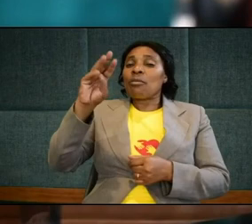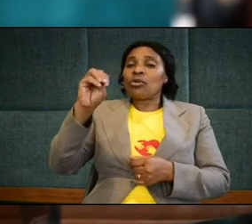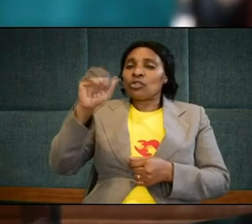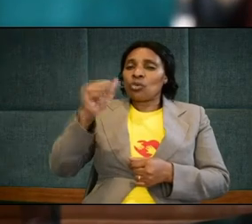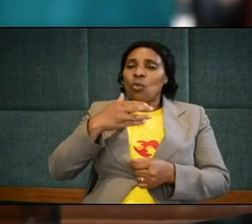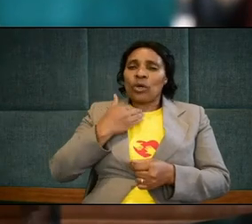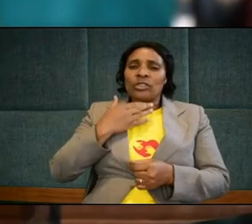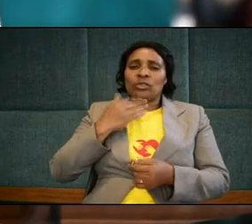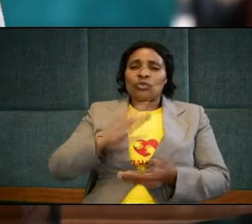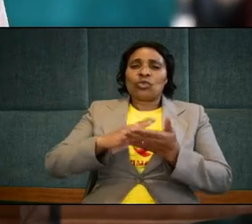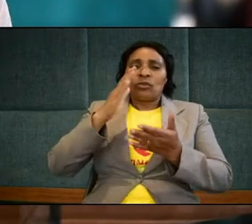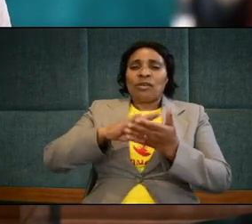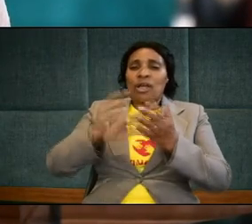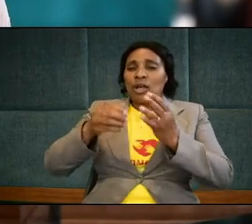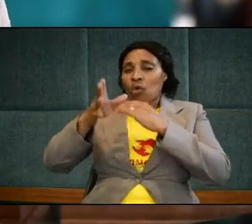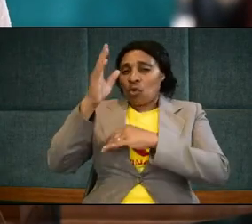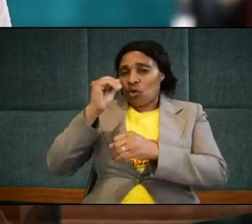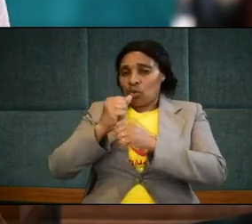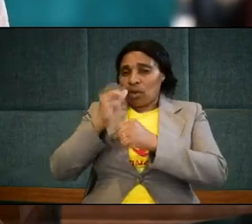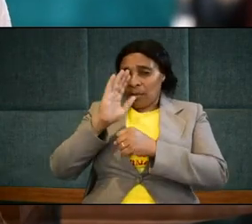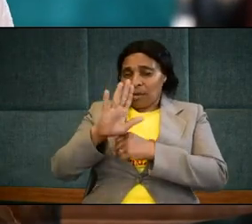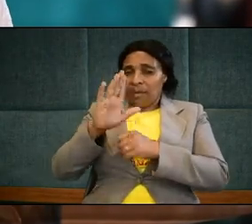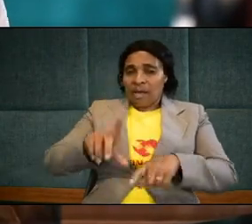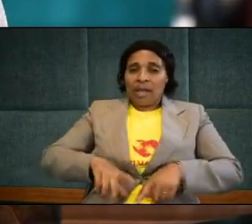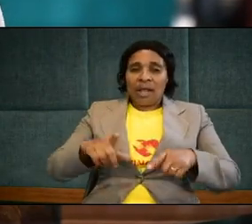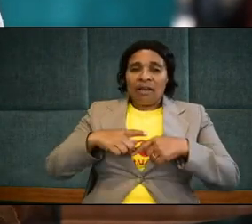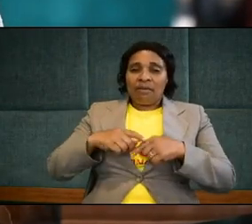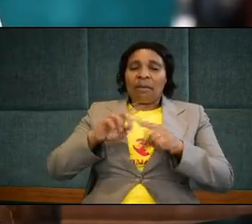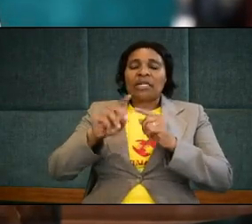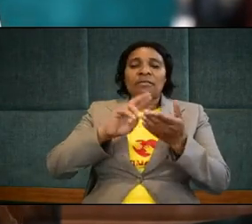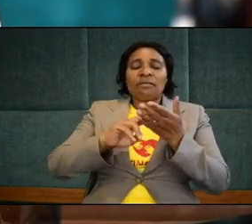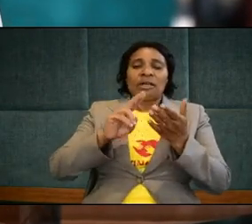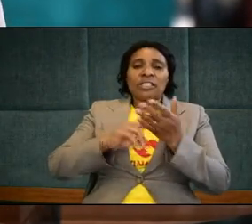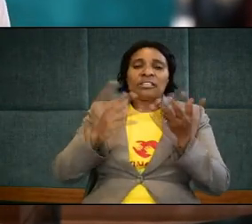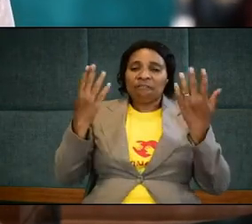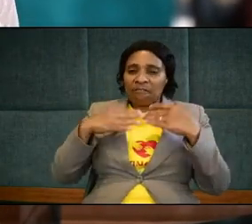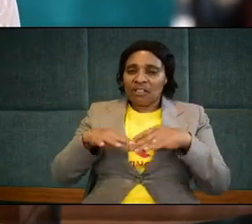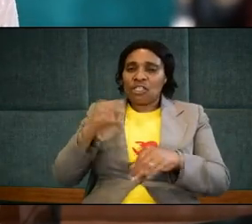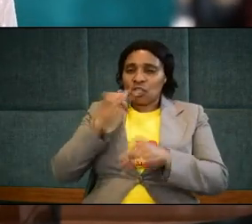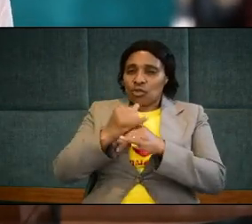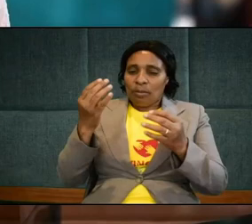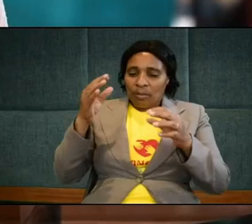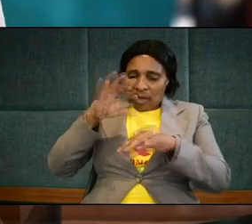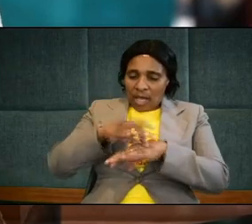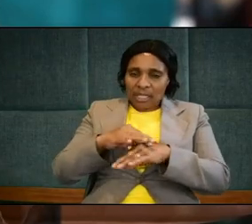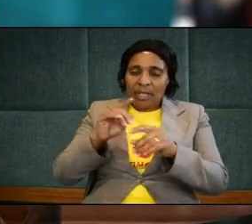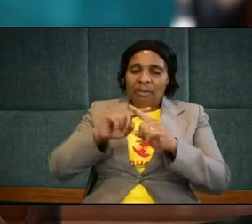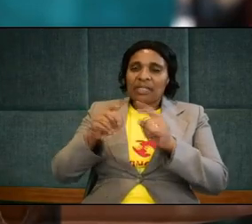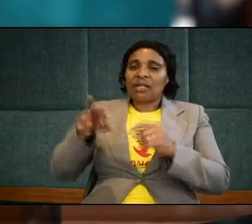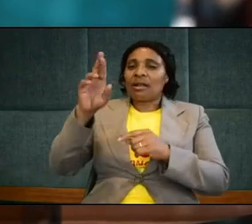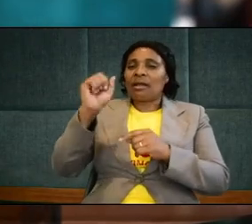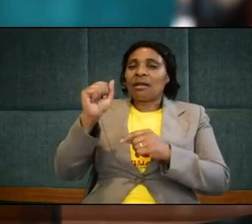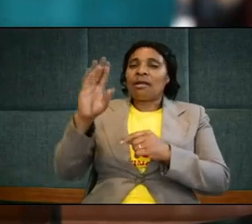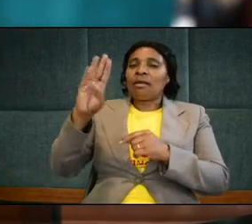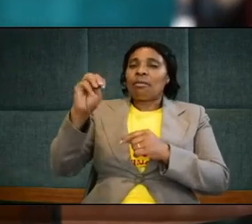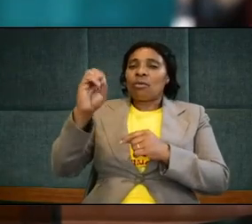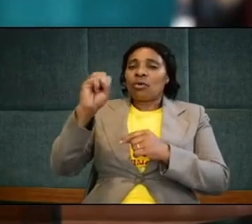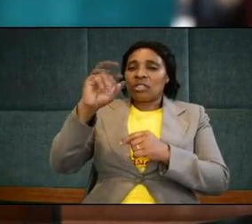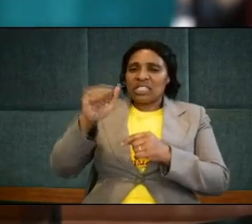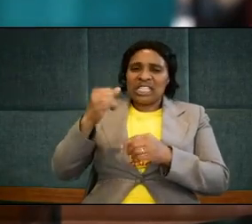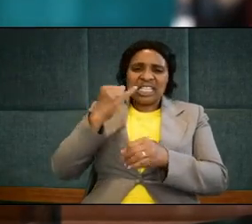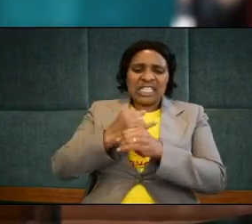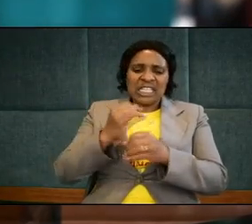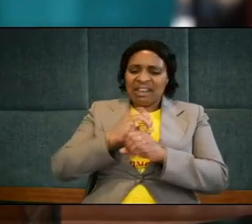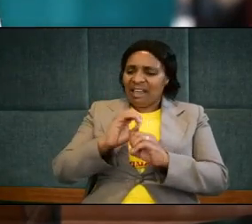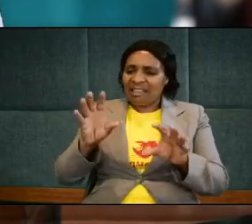his life, but how? This verse was talking about someone who'd finished their job on earth, while Ramos felt like he hadn't really done anything for